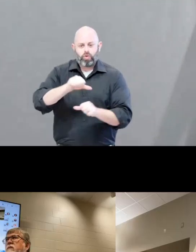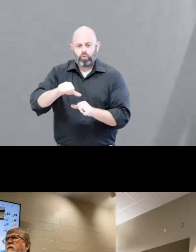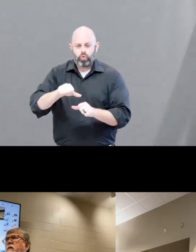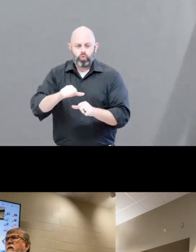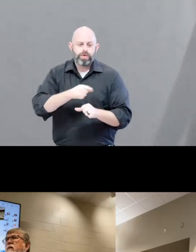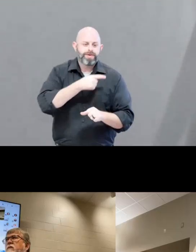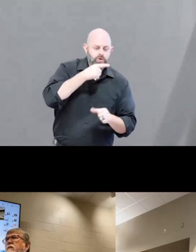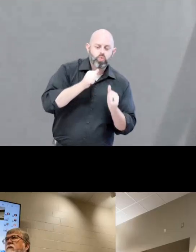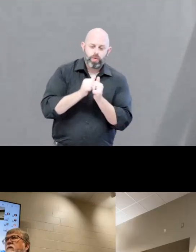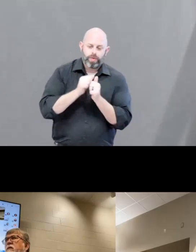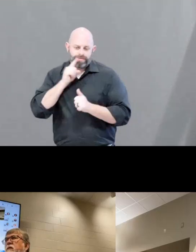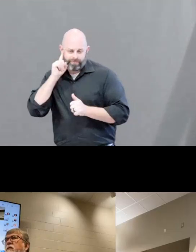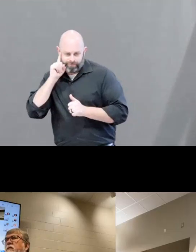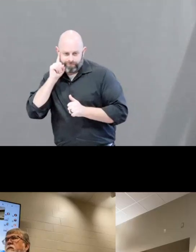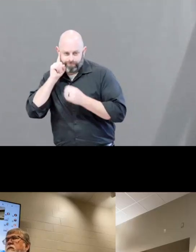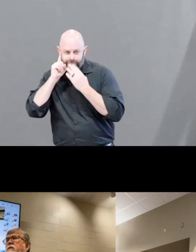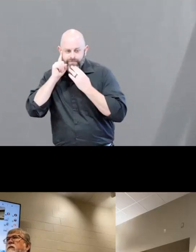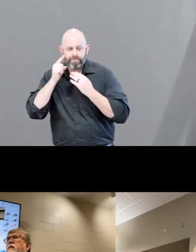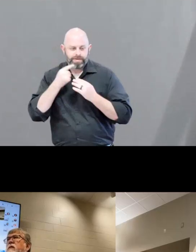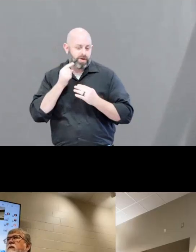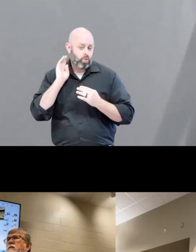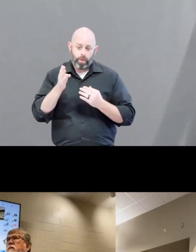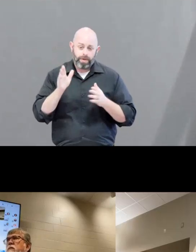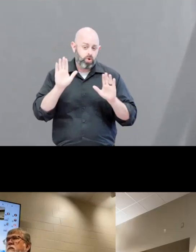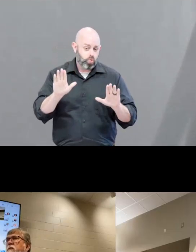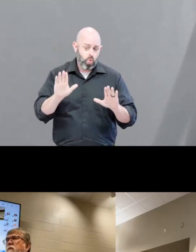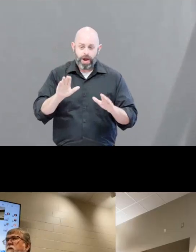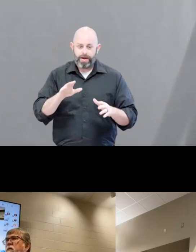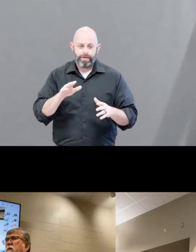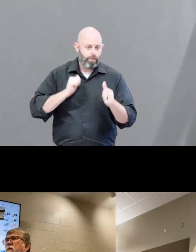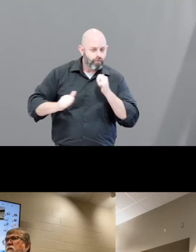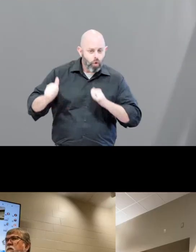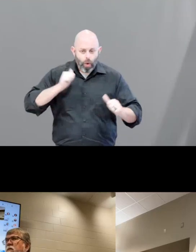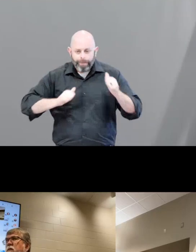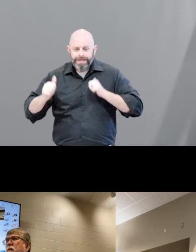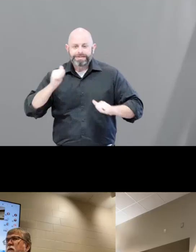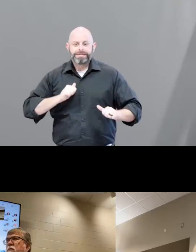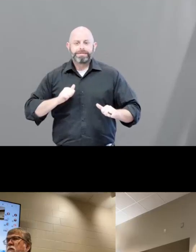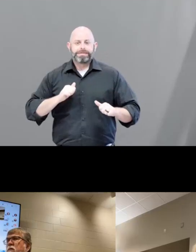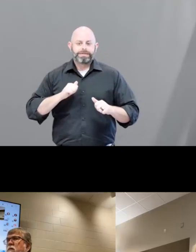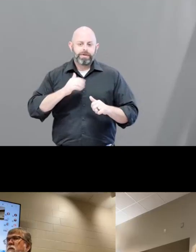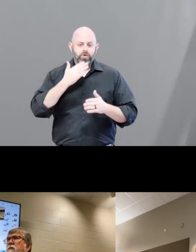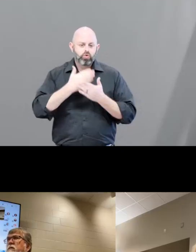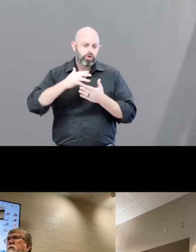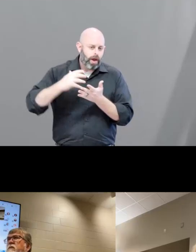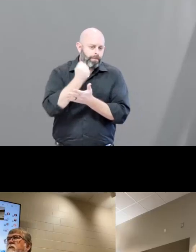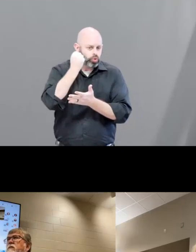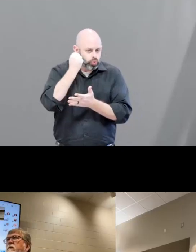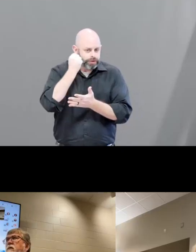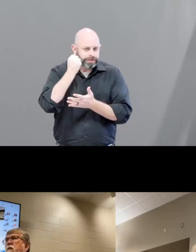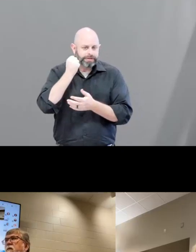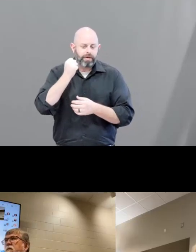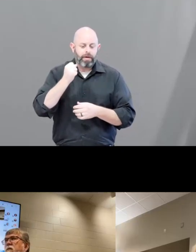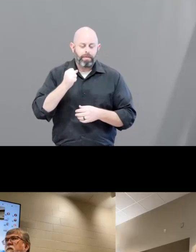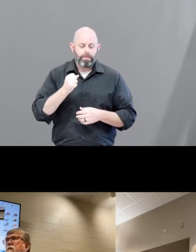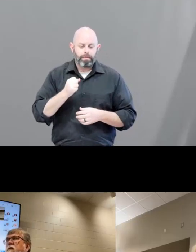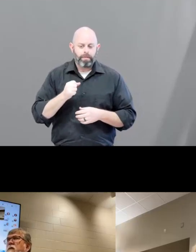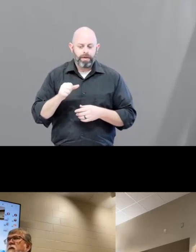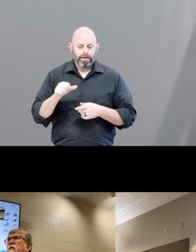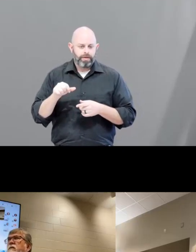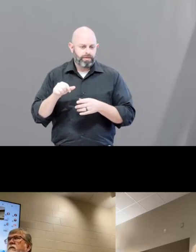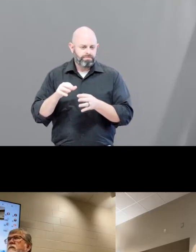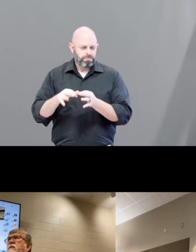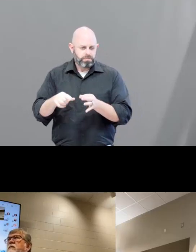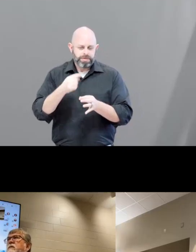another. And they said that it's going to be a great, performance and just an opportunity. He said that there